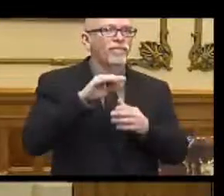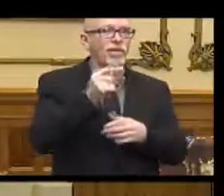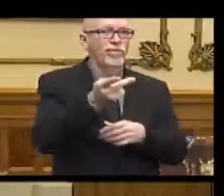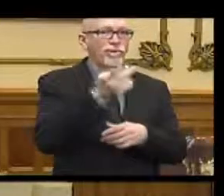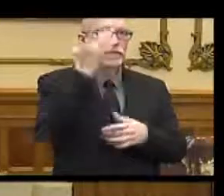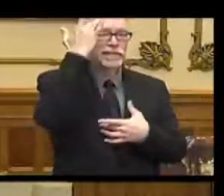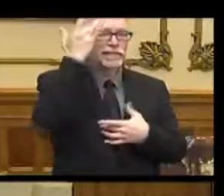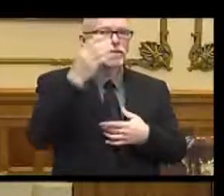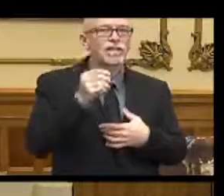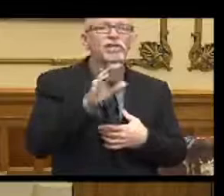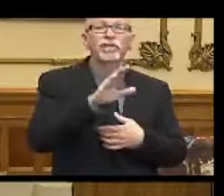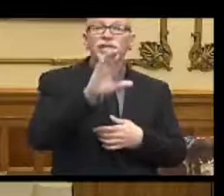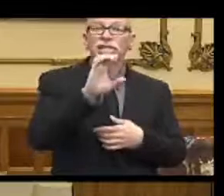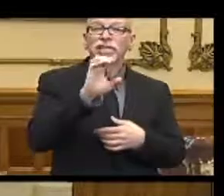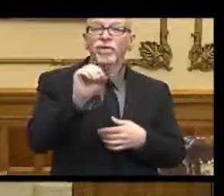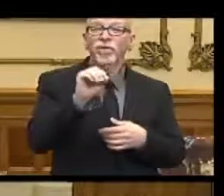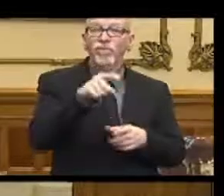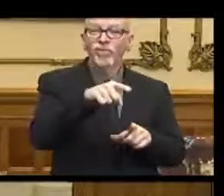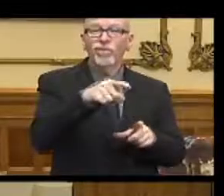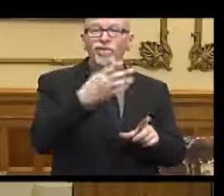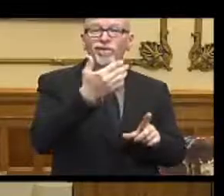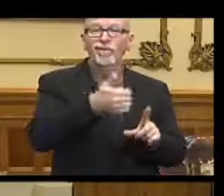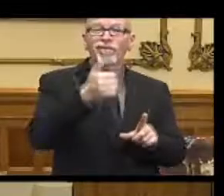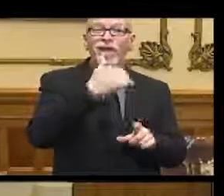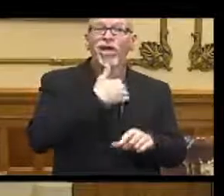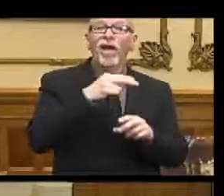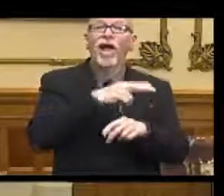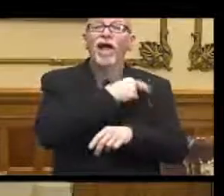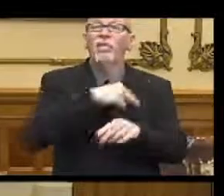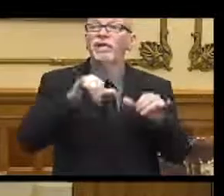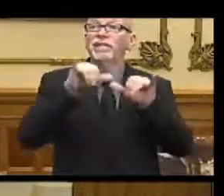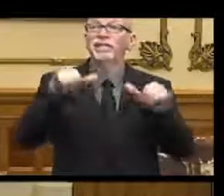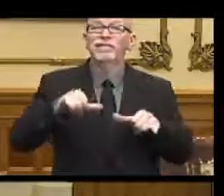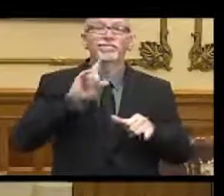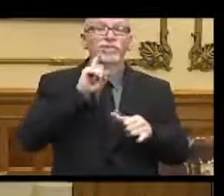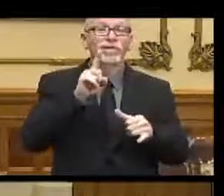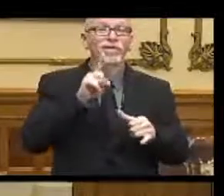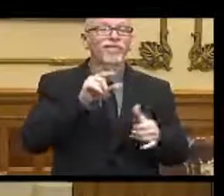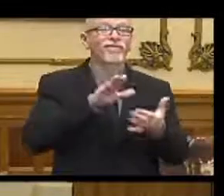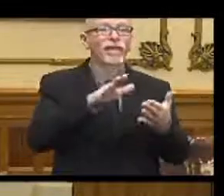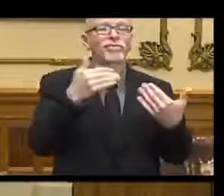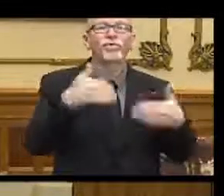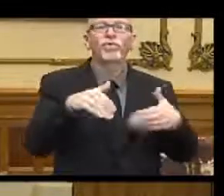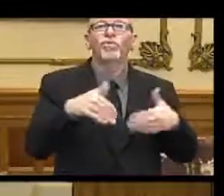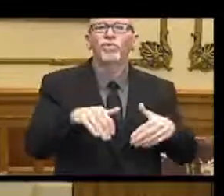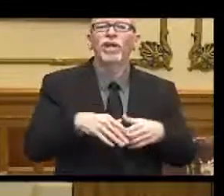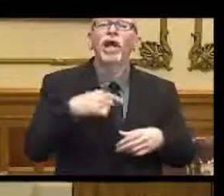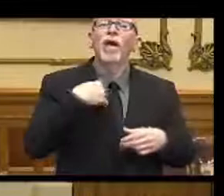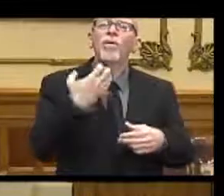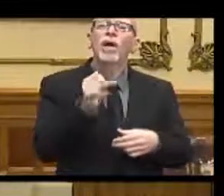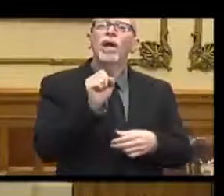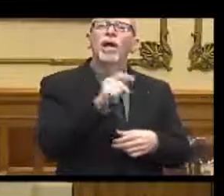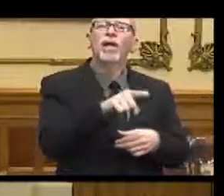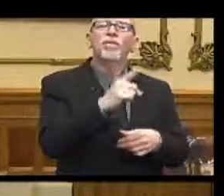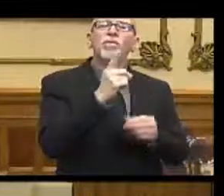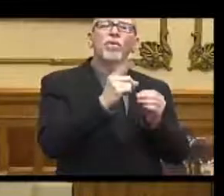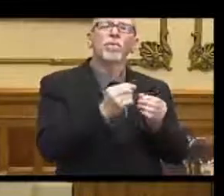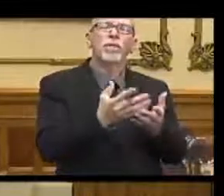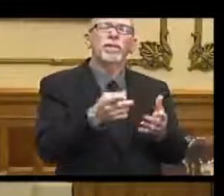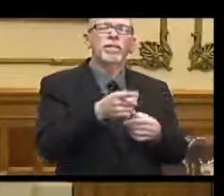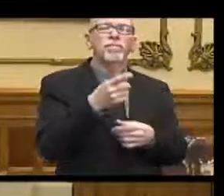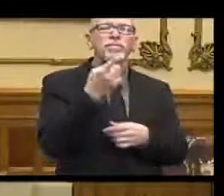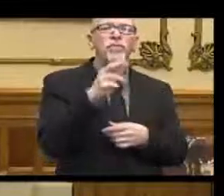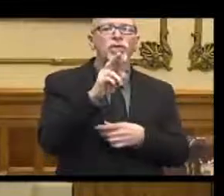and your CEO. I think our hospital system has really faced that. You know, Ram, I wanted to ask about one other thing.